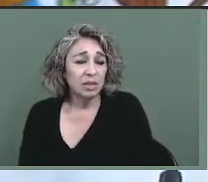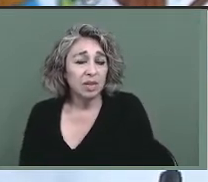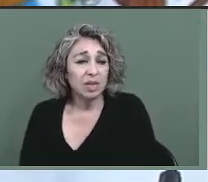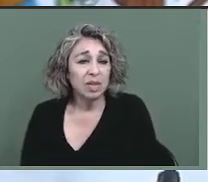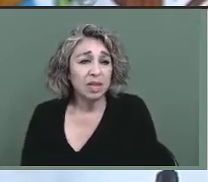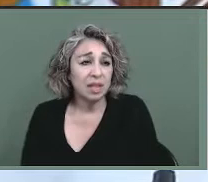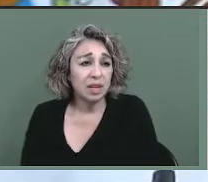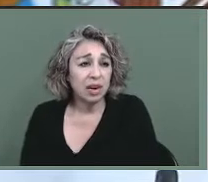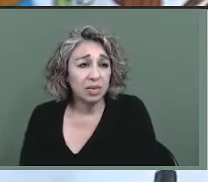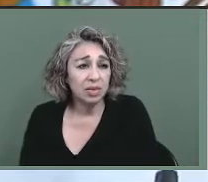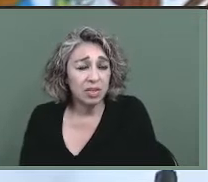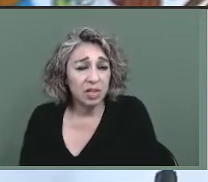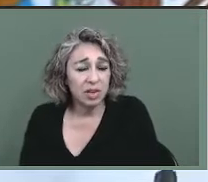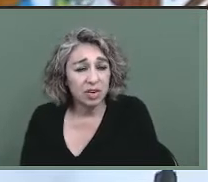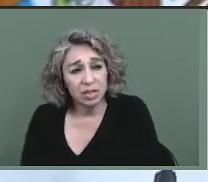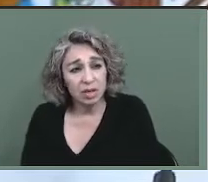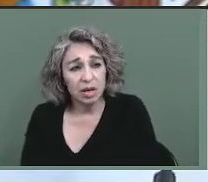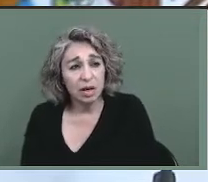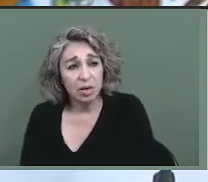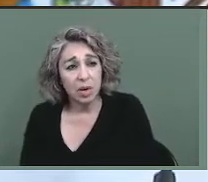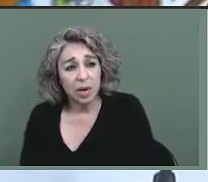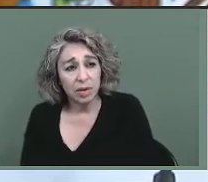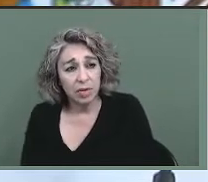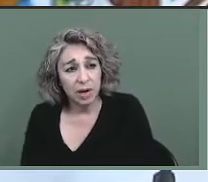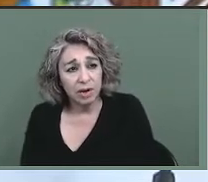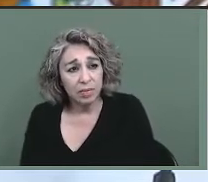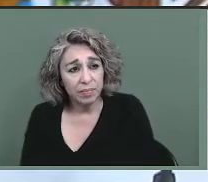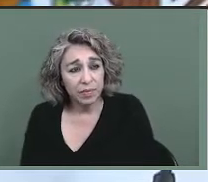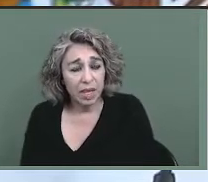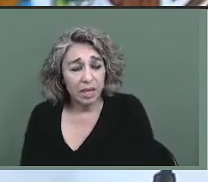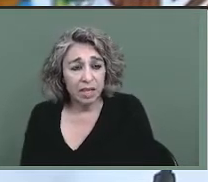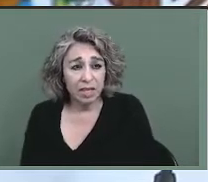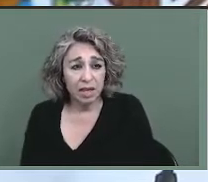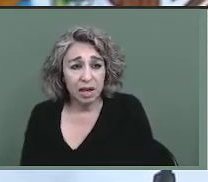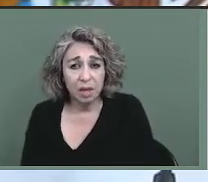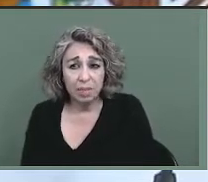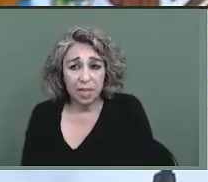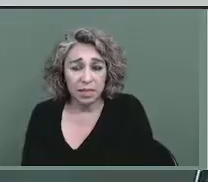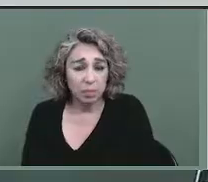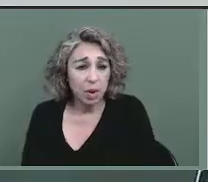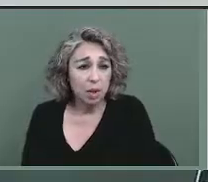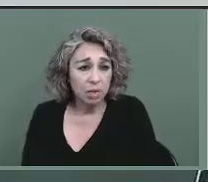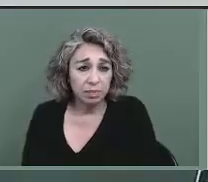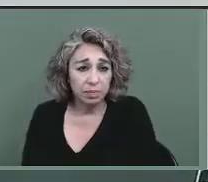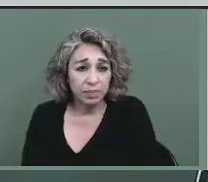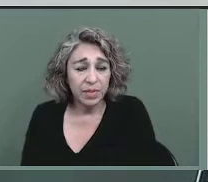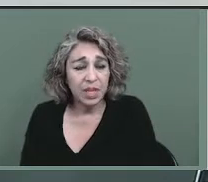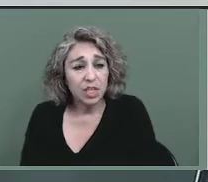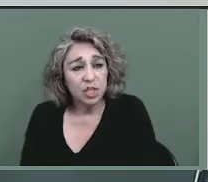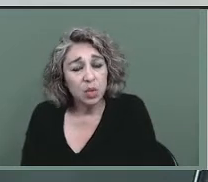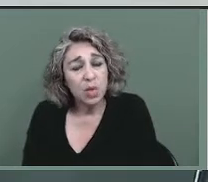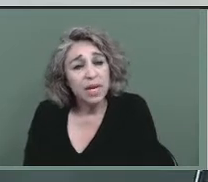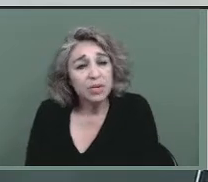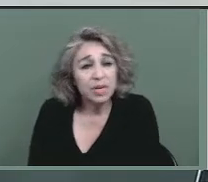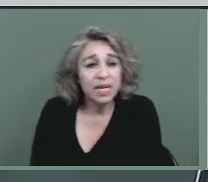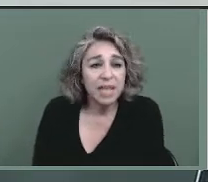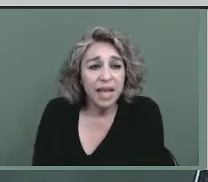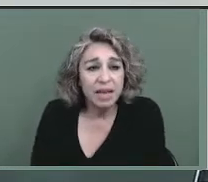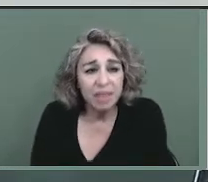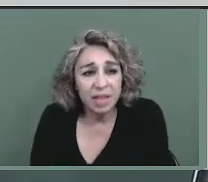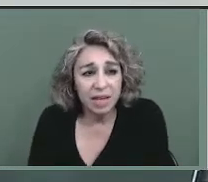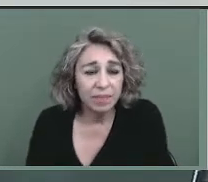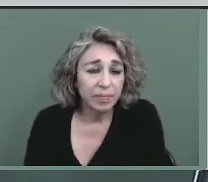so do you think that the doctors and the nurses are going to want to go there? That's a complex problem. So we need to attend